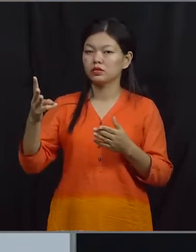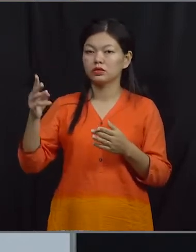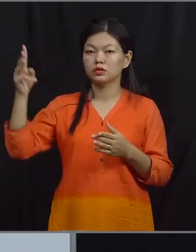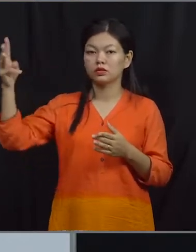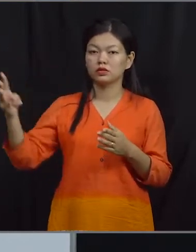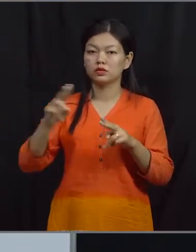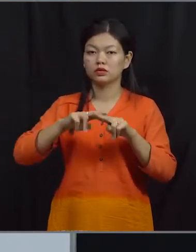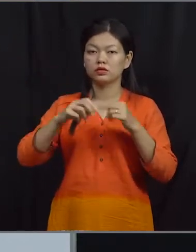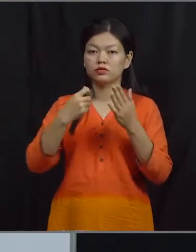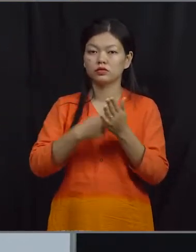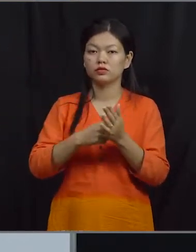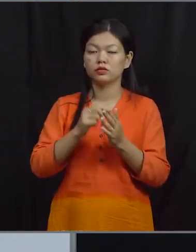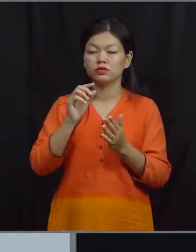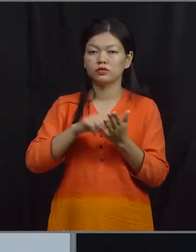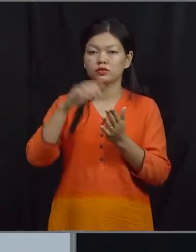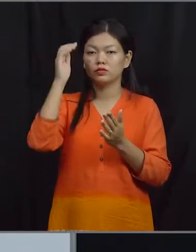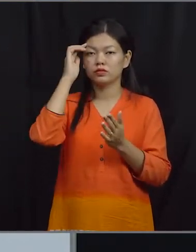this system we can write